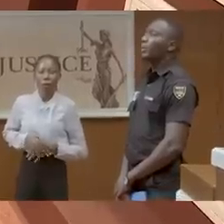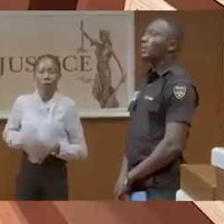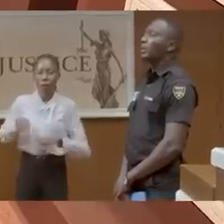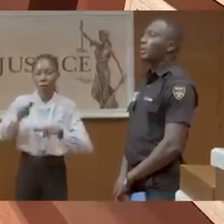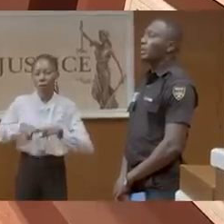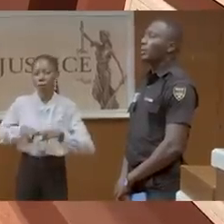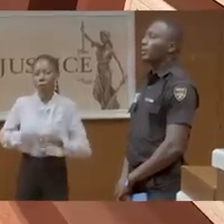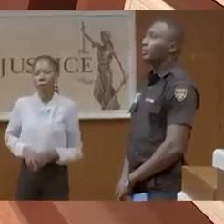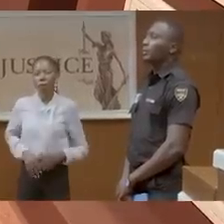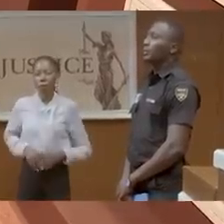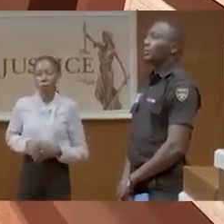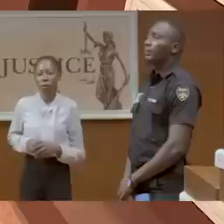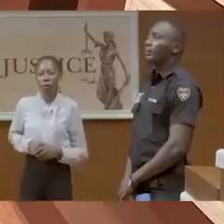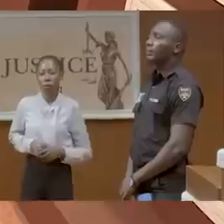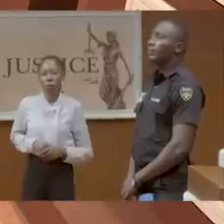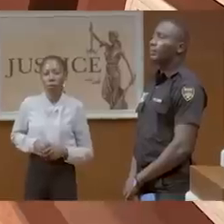Please be seated.